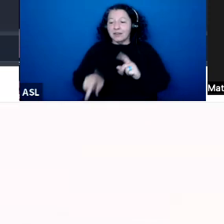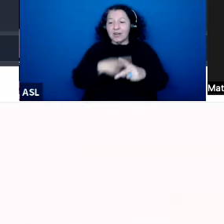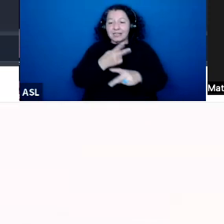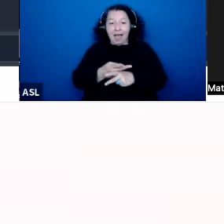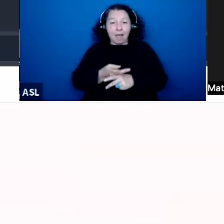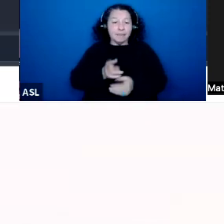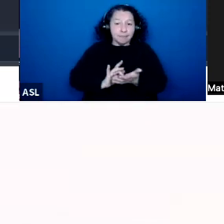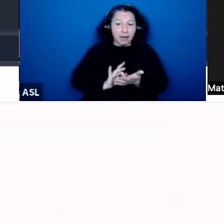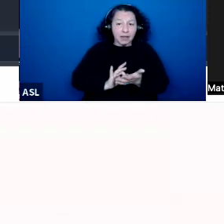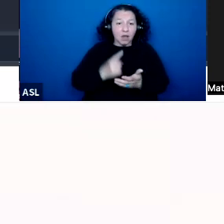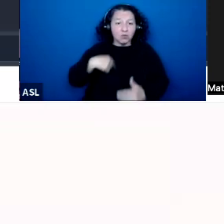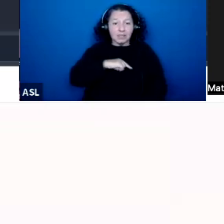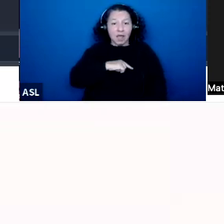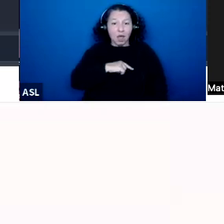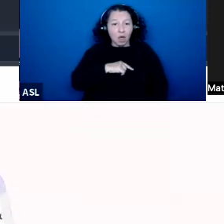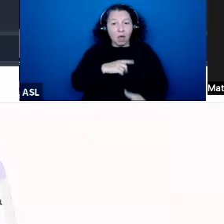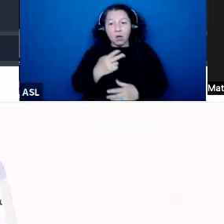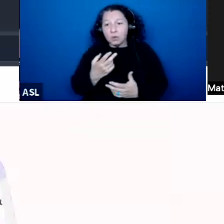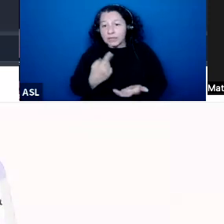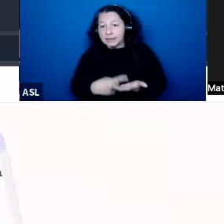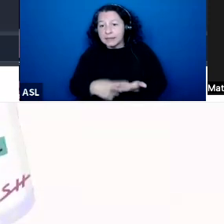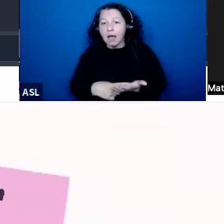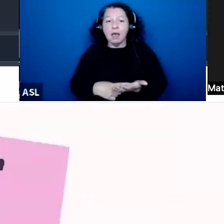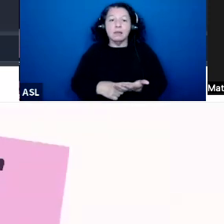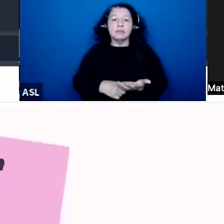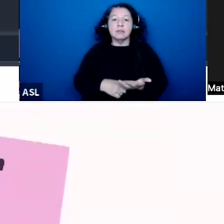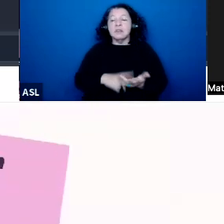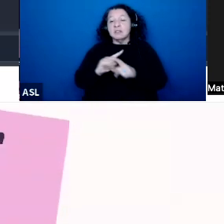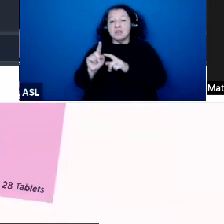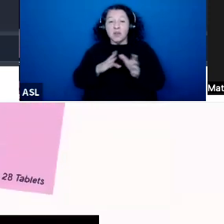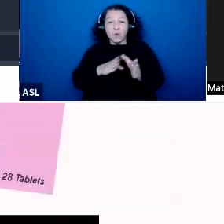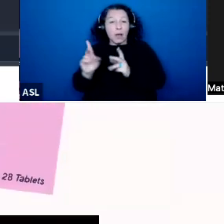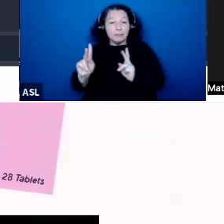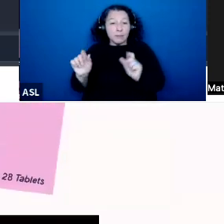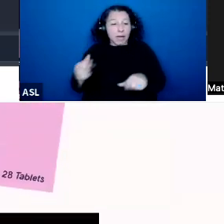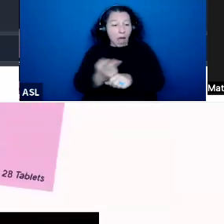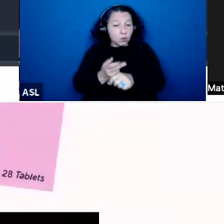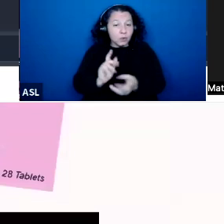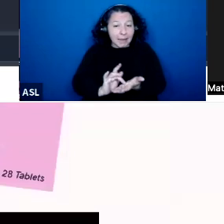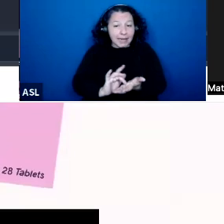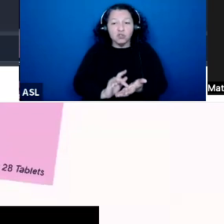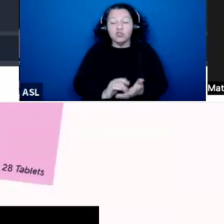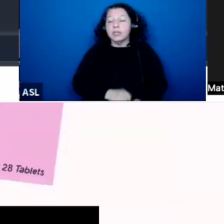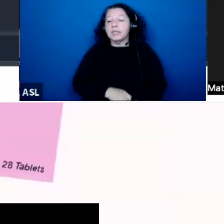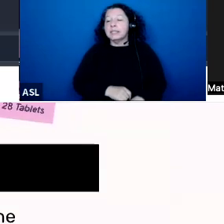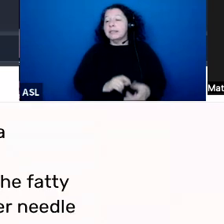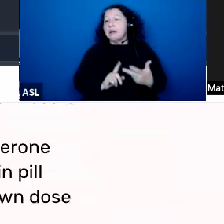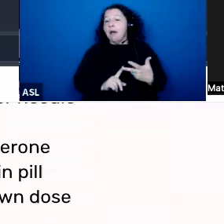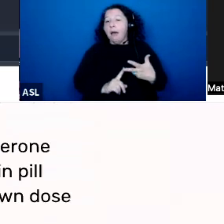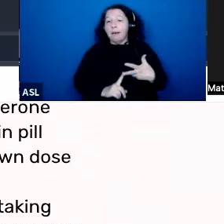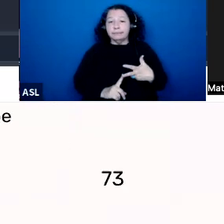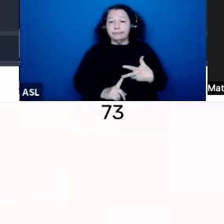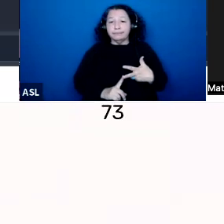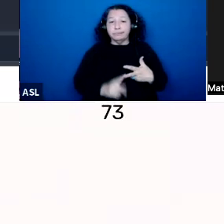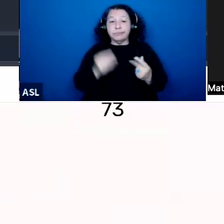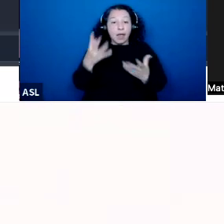And so these are the different types of medications we go through. Talk about the different ways that folks can use those